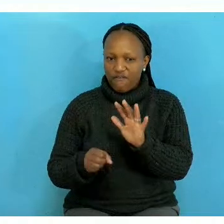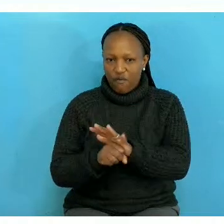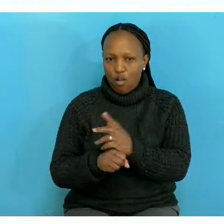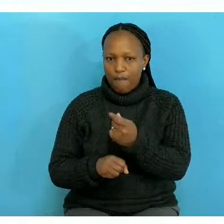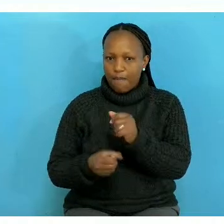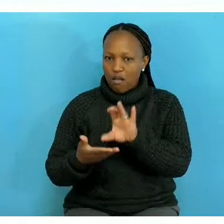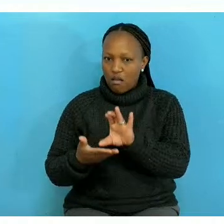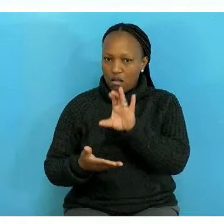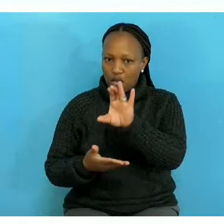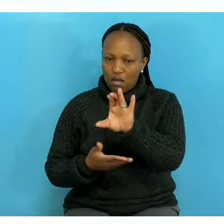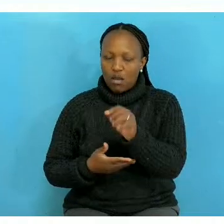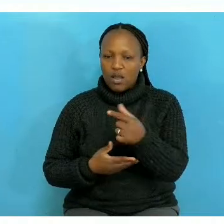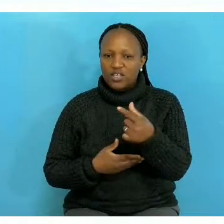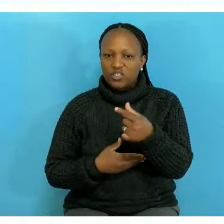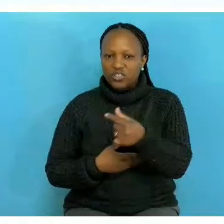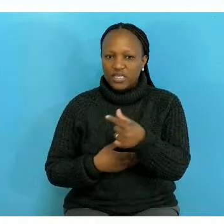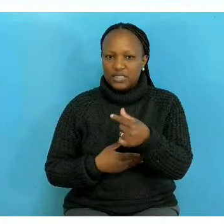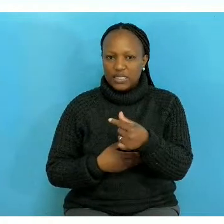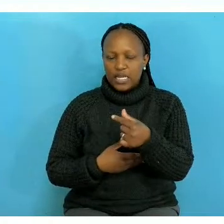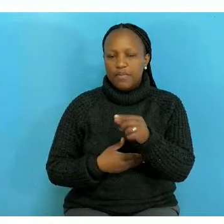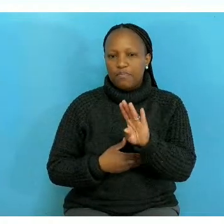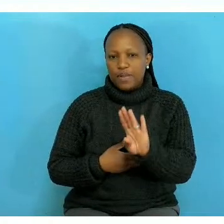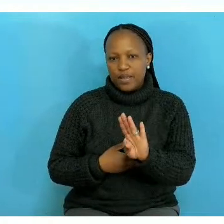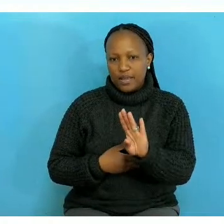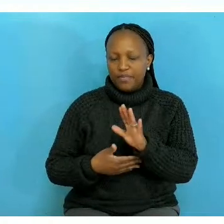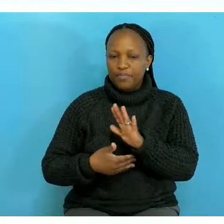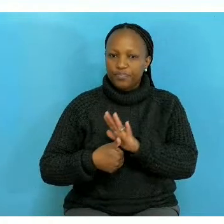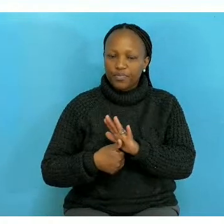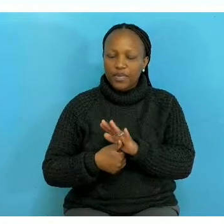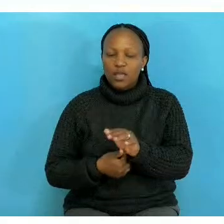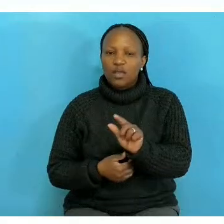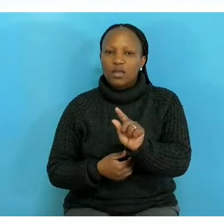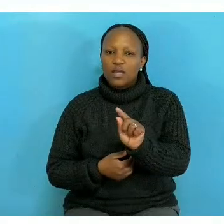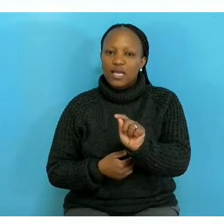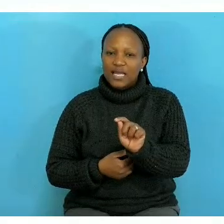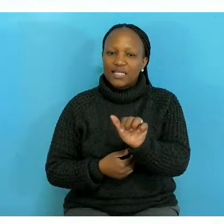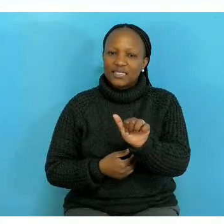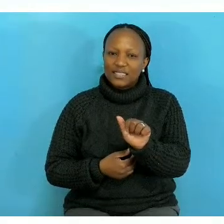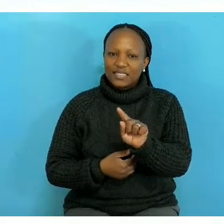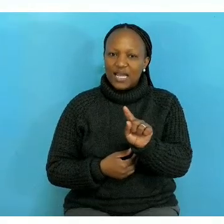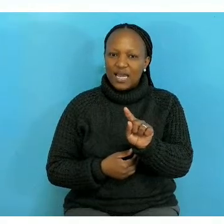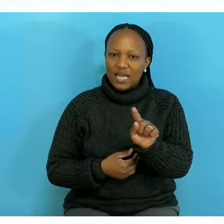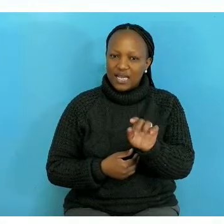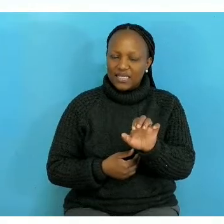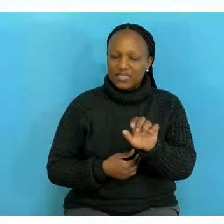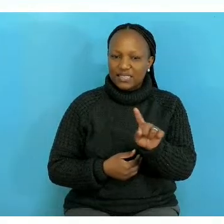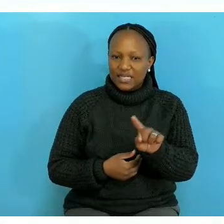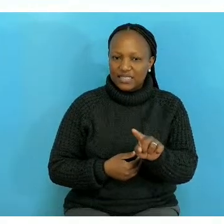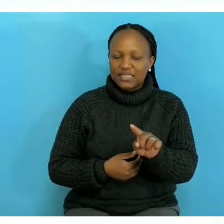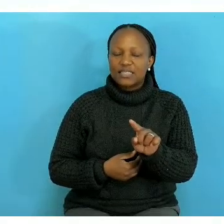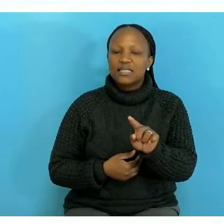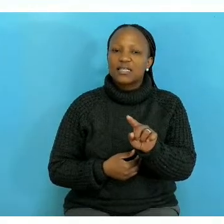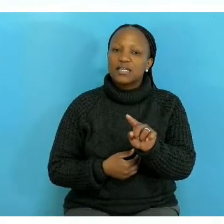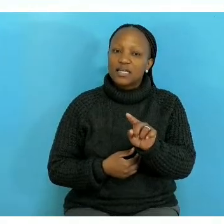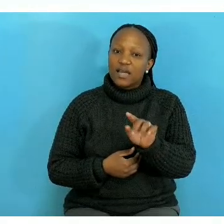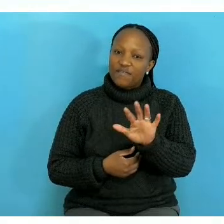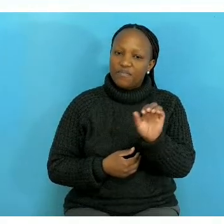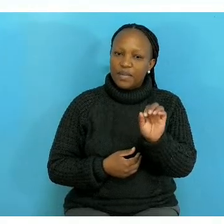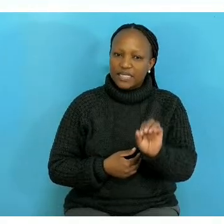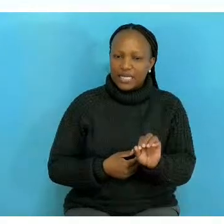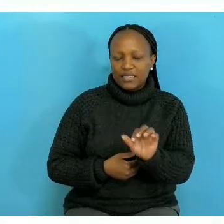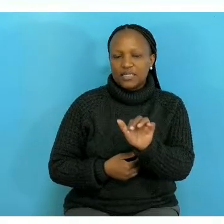and TASES 22%, GLB 20%,